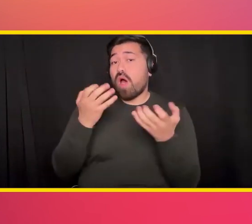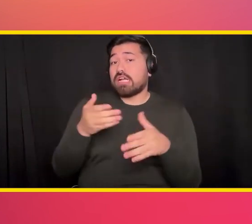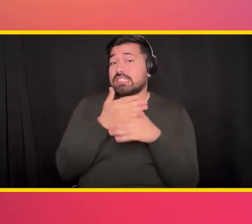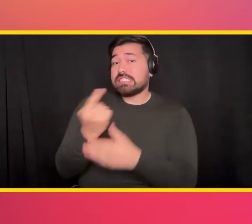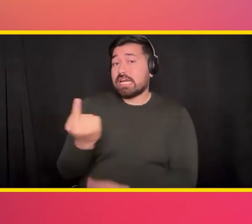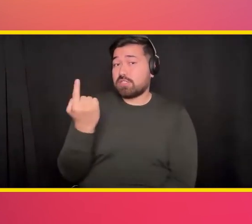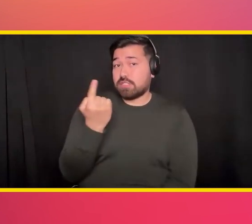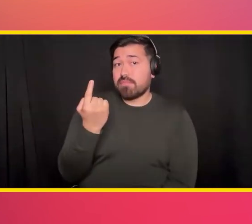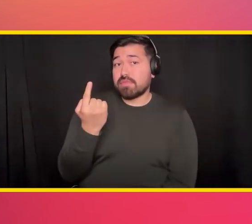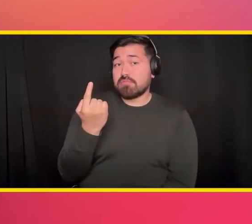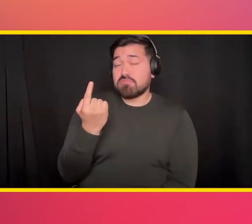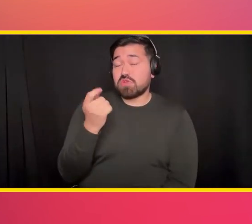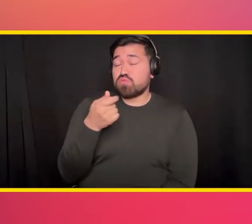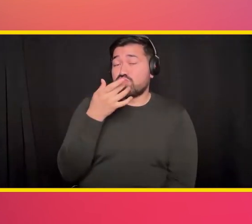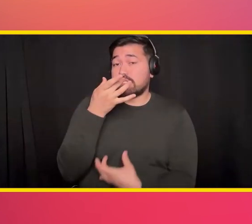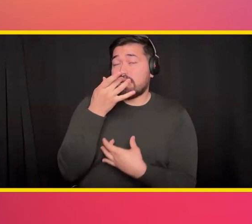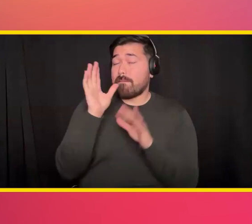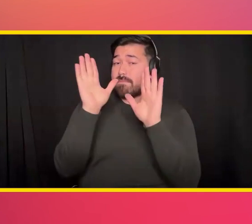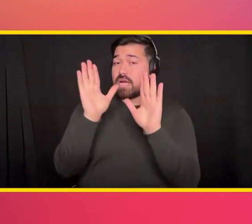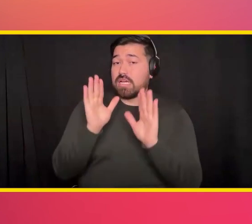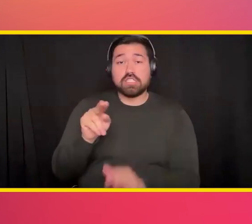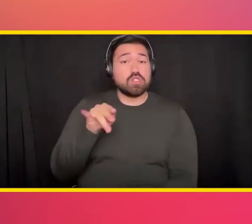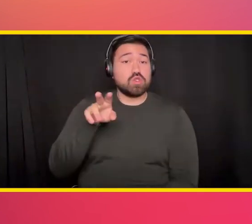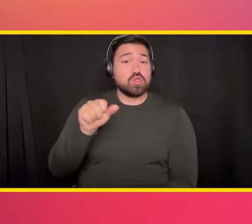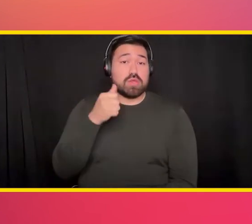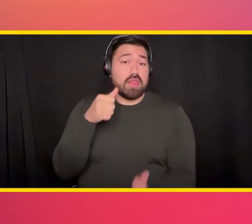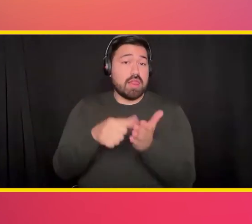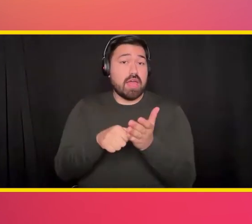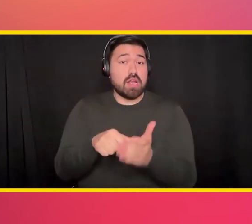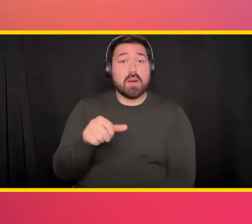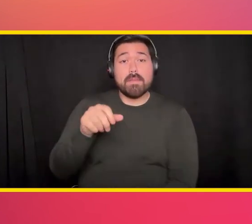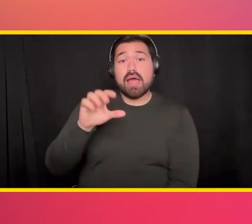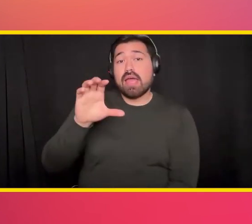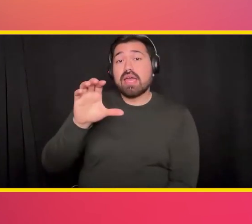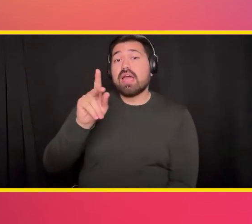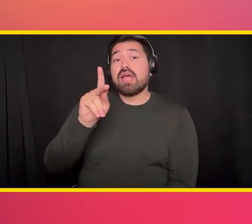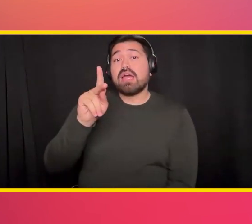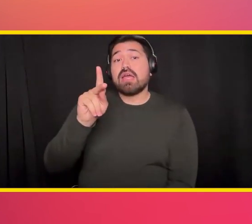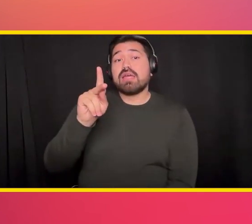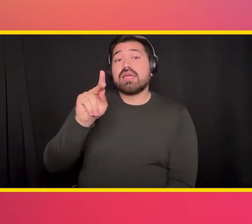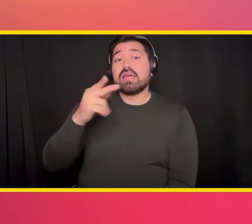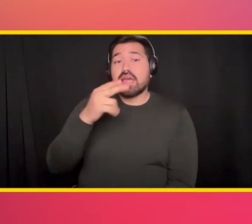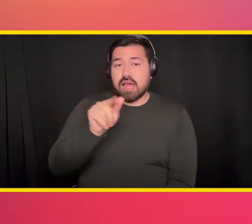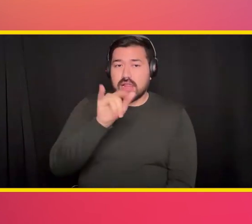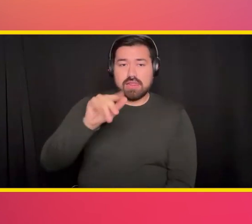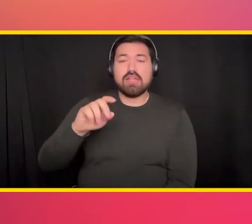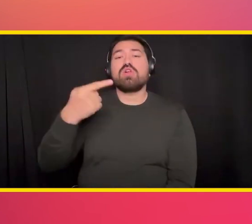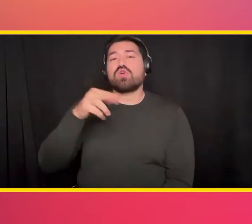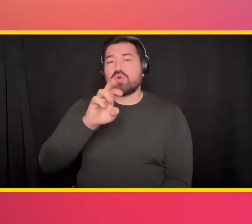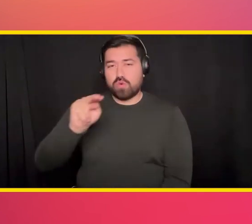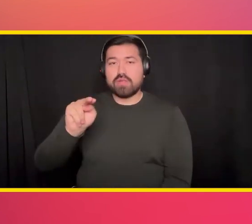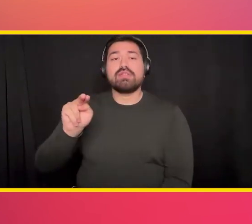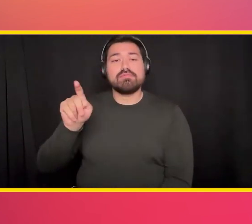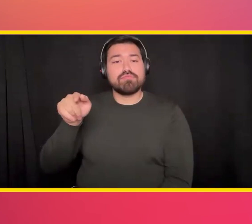this comes from a really great newsletter by Khalil Green. And this, interestingly, was his newsletter